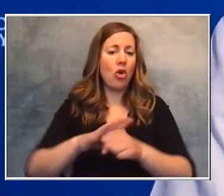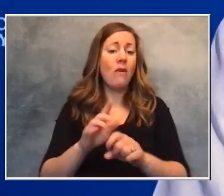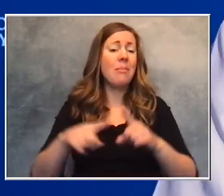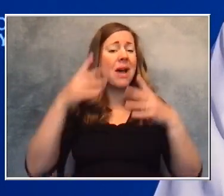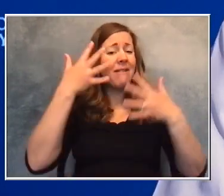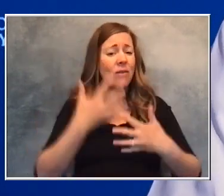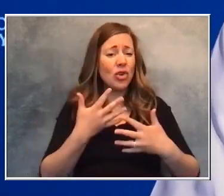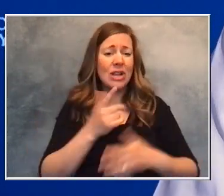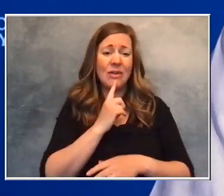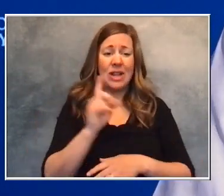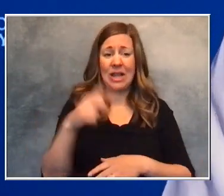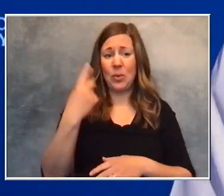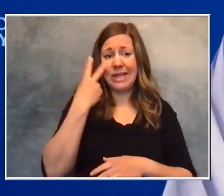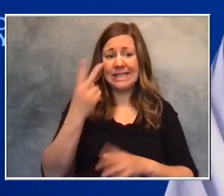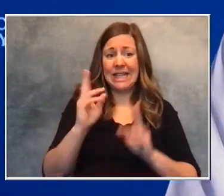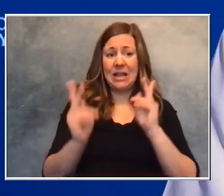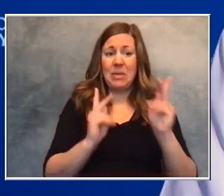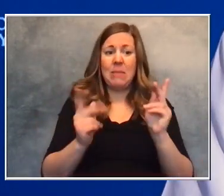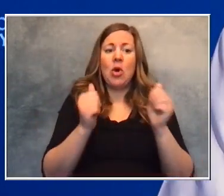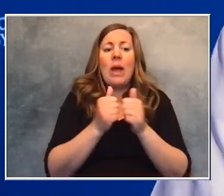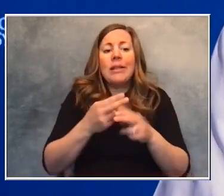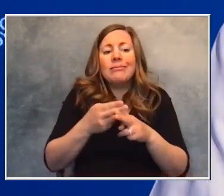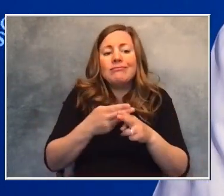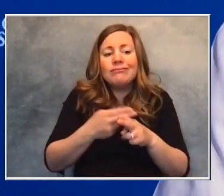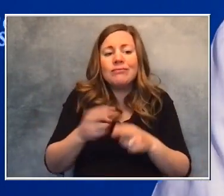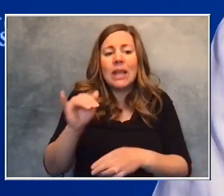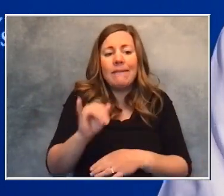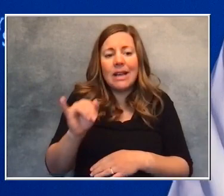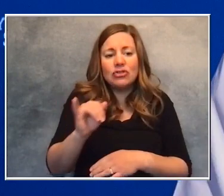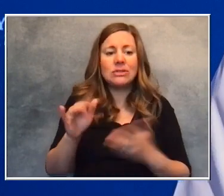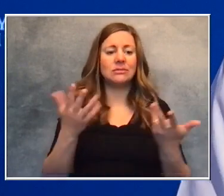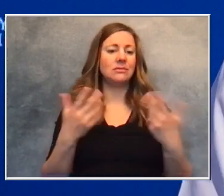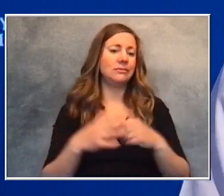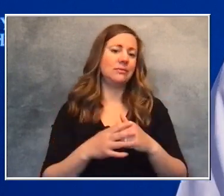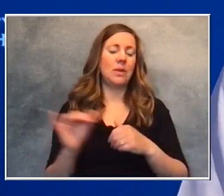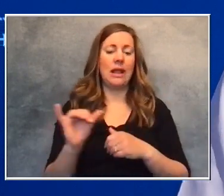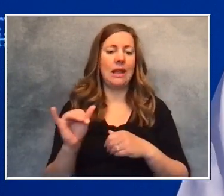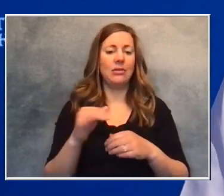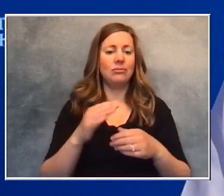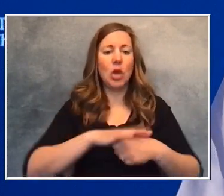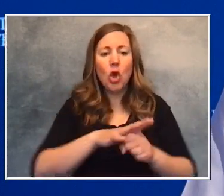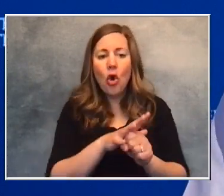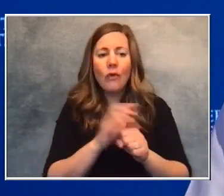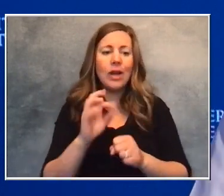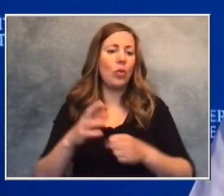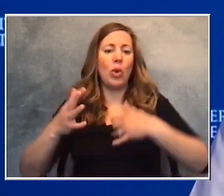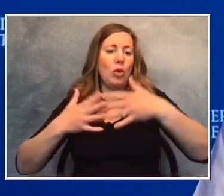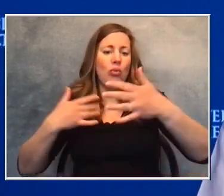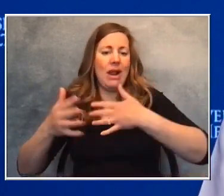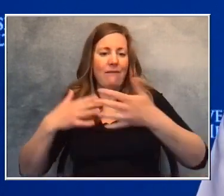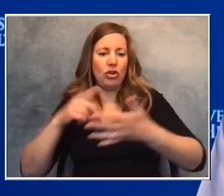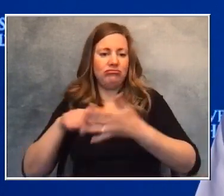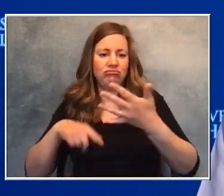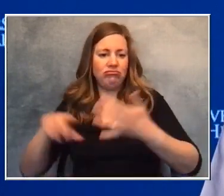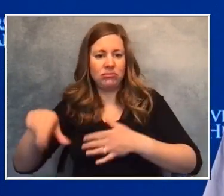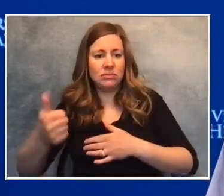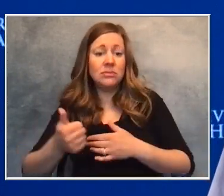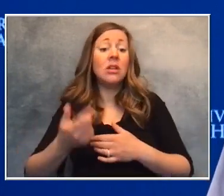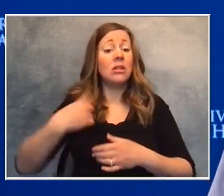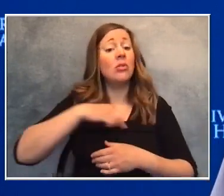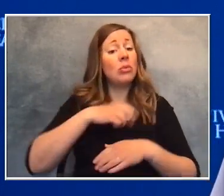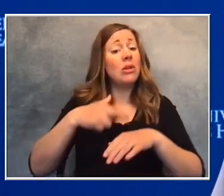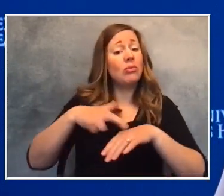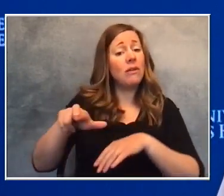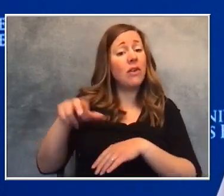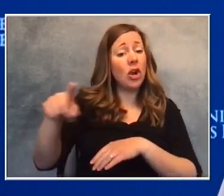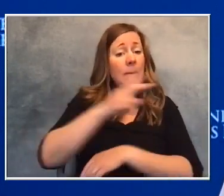really people with acute infections, whether that's COVID or whatever that acute infection might be. We certainly do refer those patients on